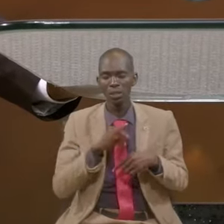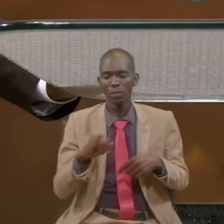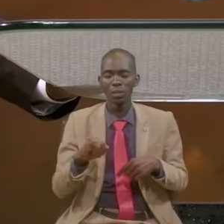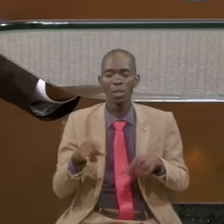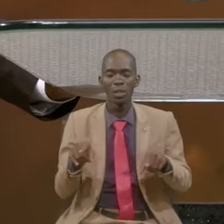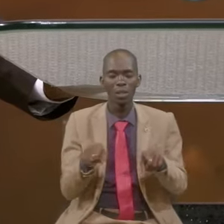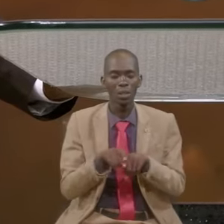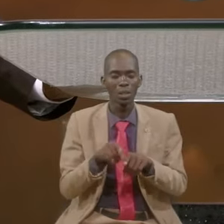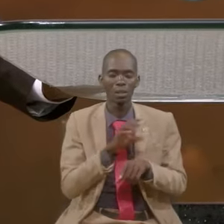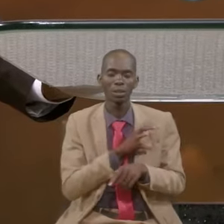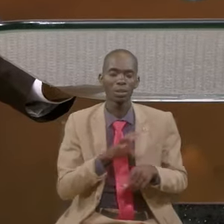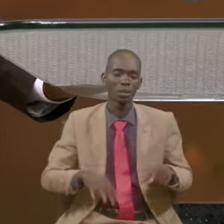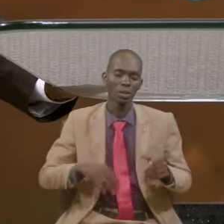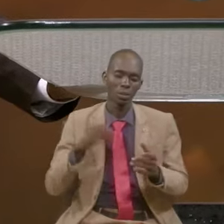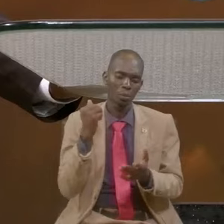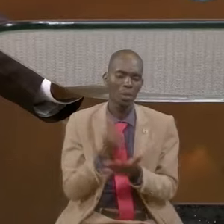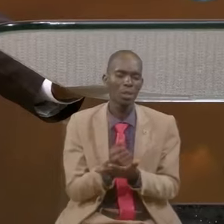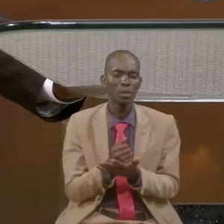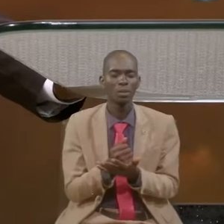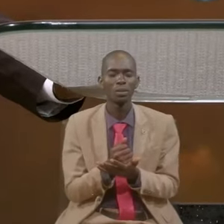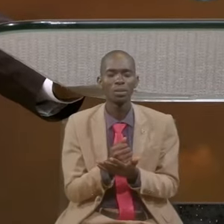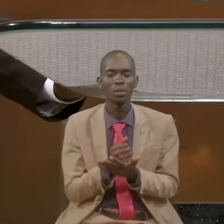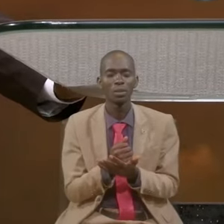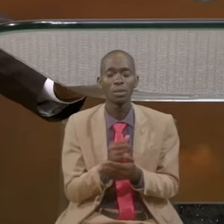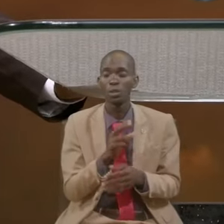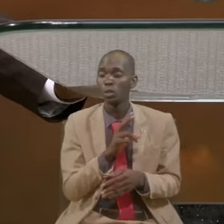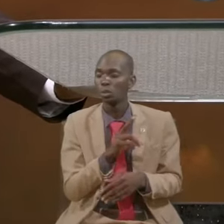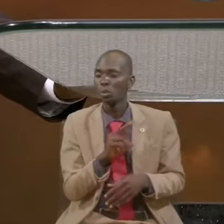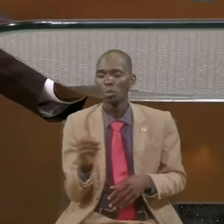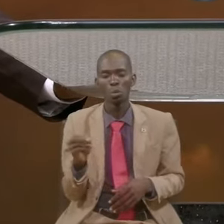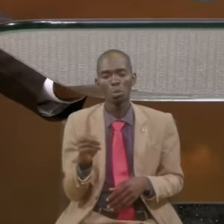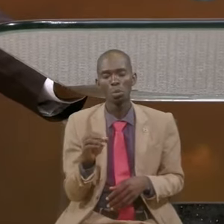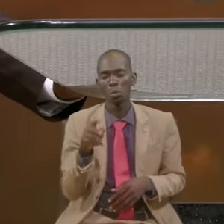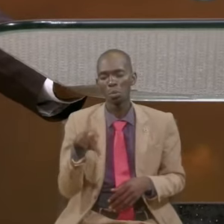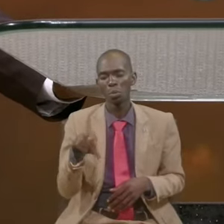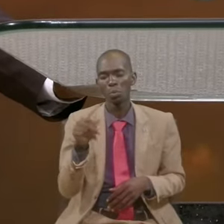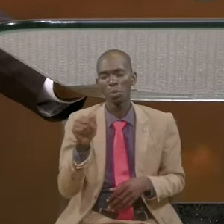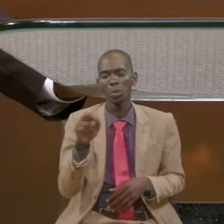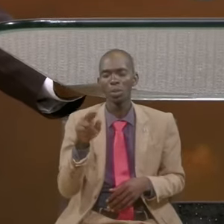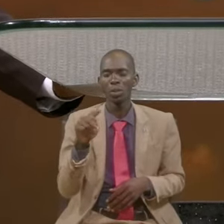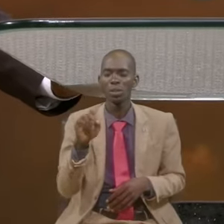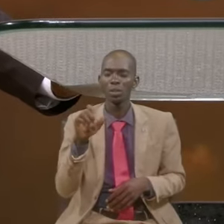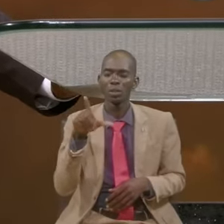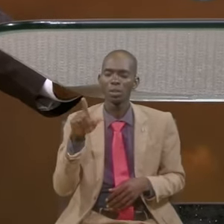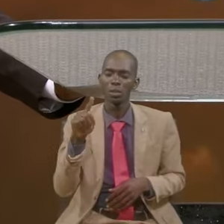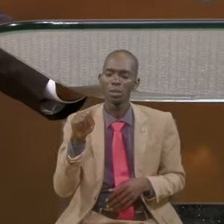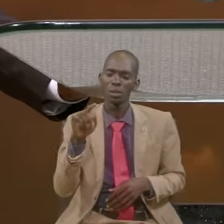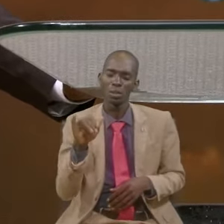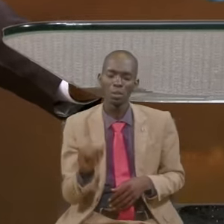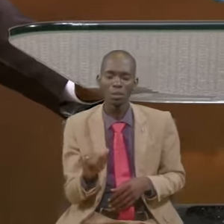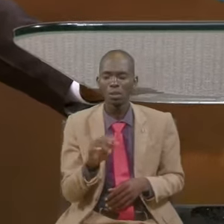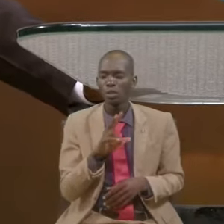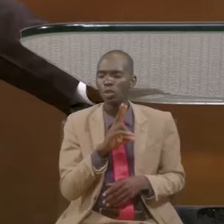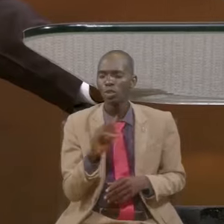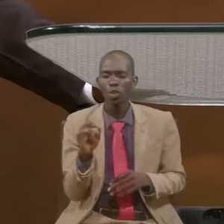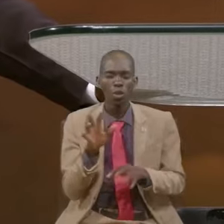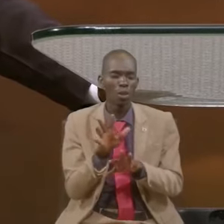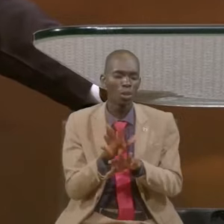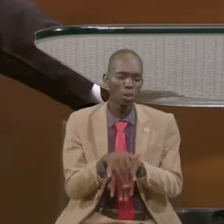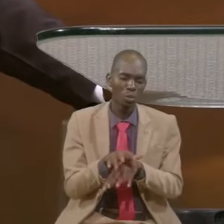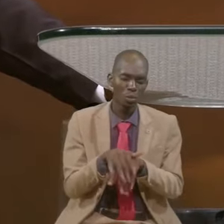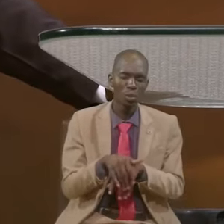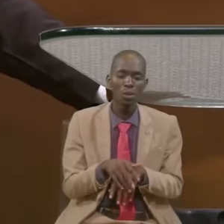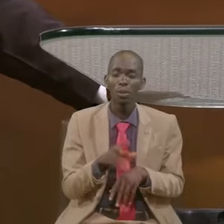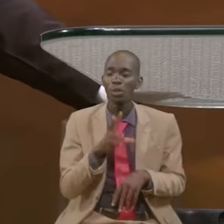like Christ. No partiality, no hypocrisy,